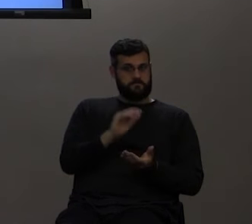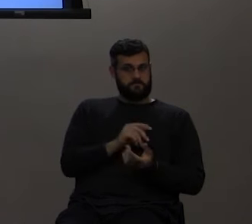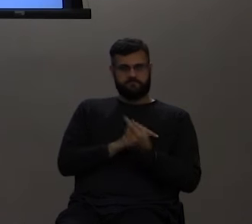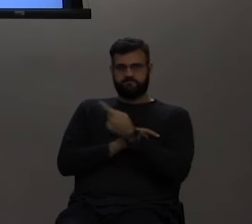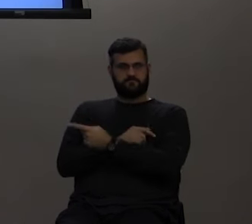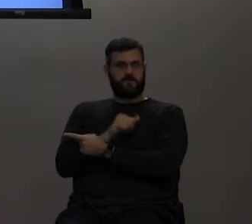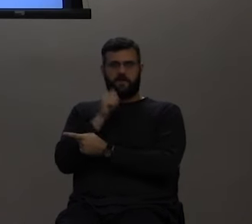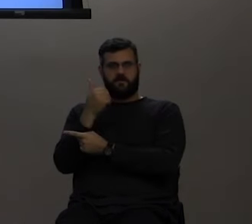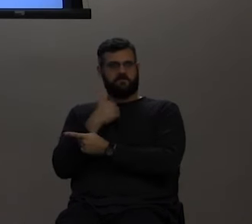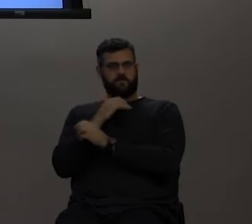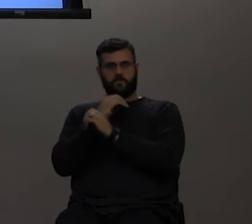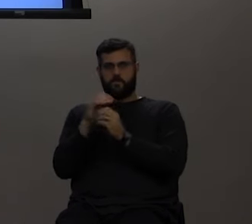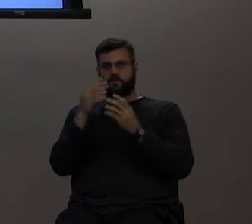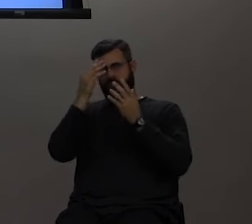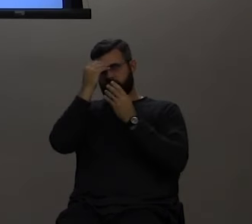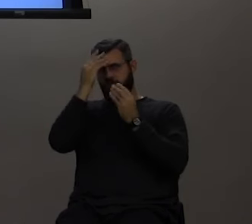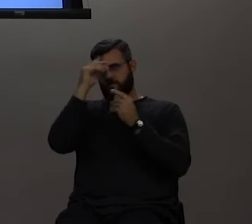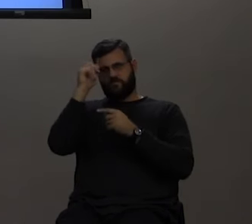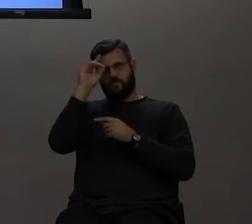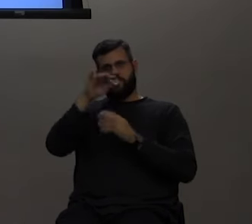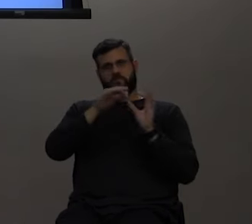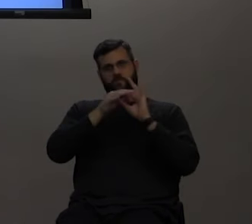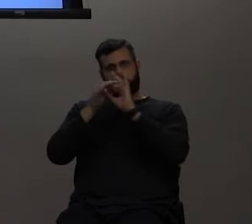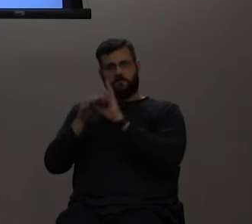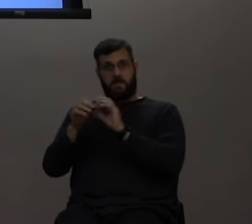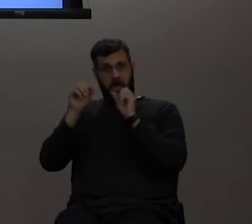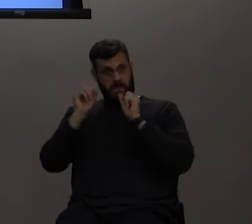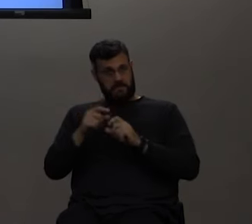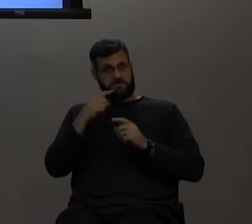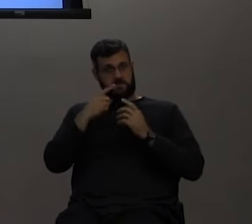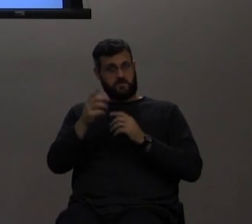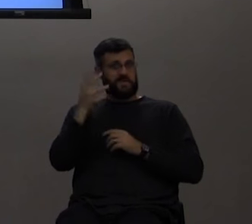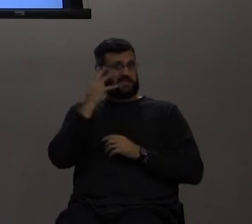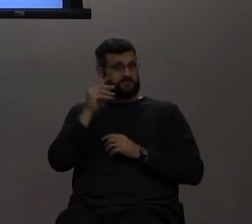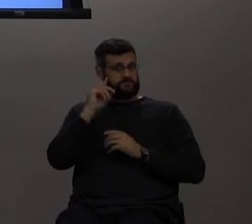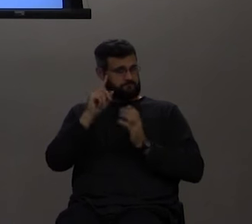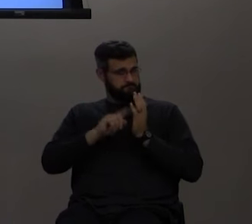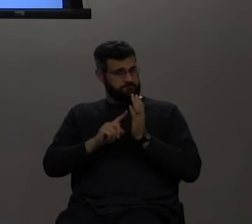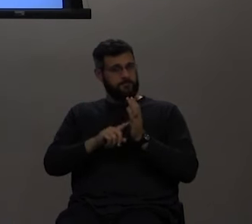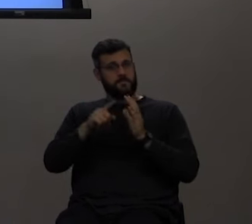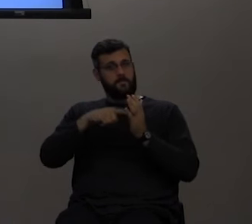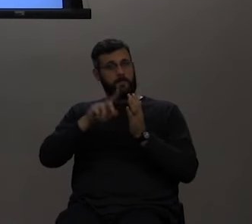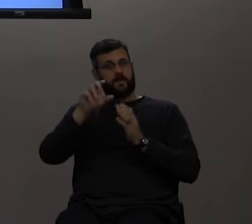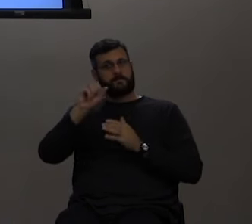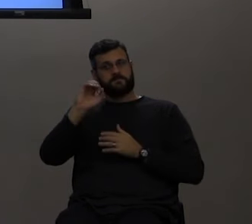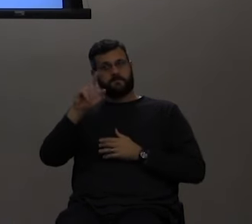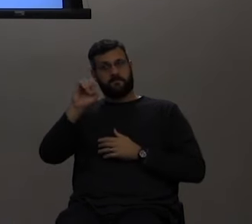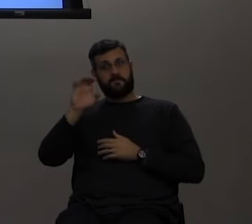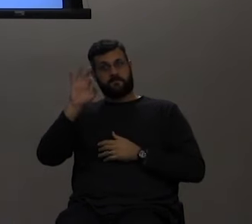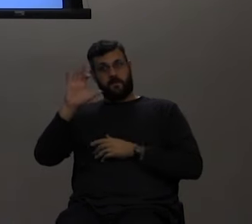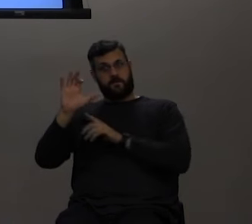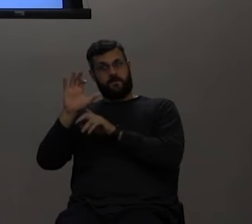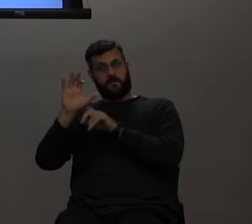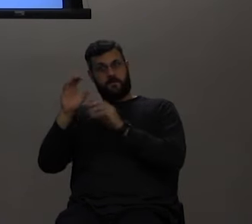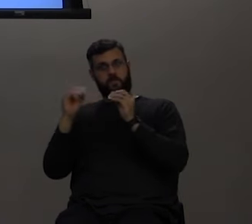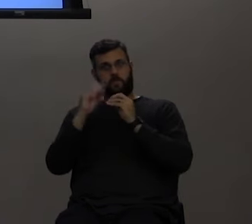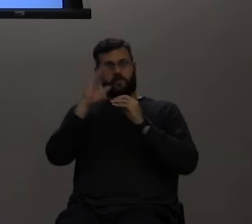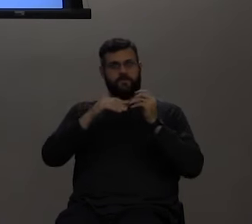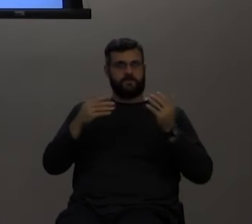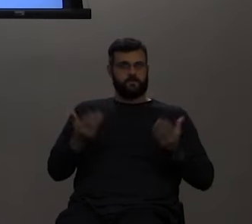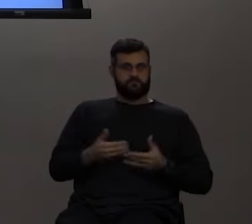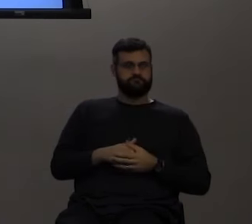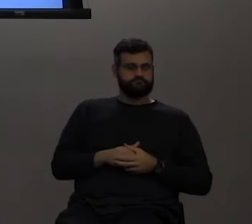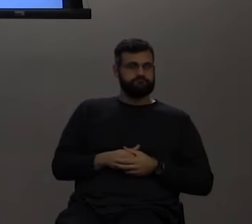make that direct correlation. I can tell you anecdotally when we've done research is pay scale in Fayette County is generally higher than pay scale is